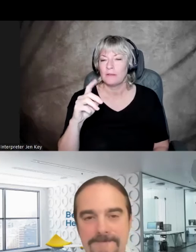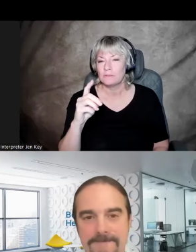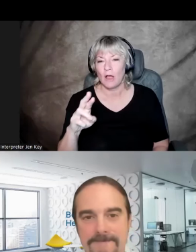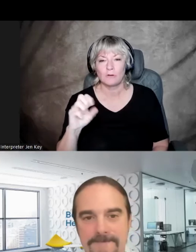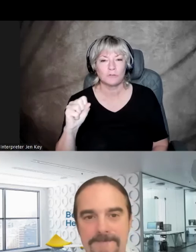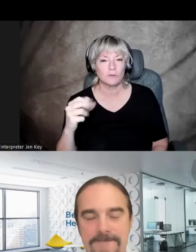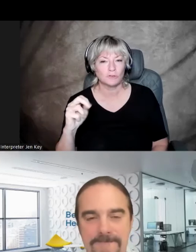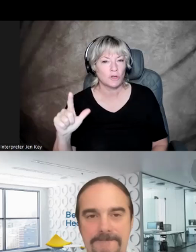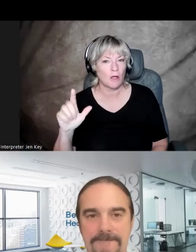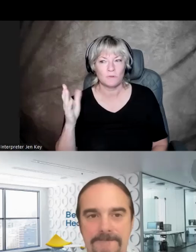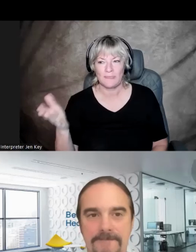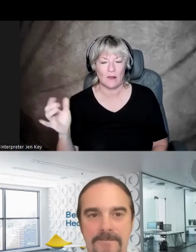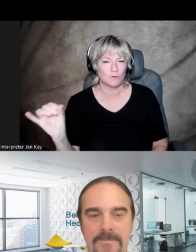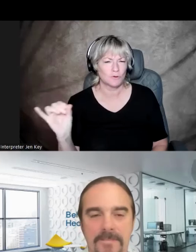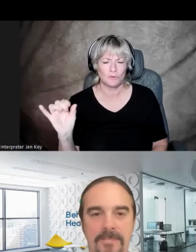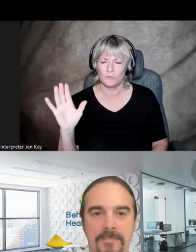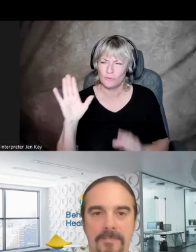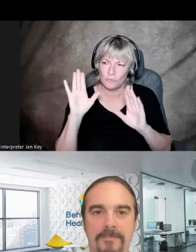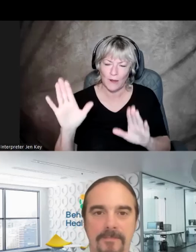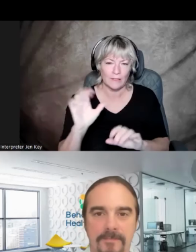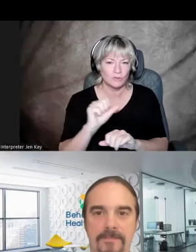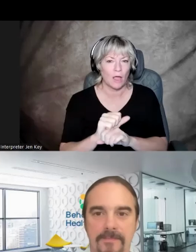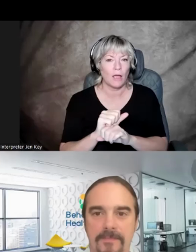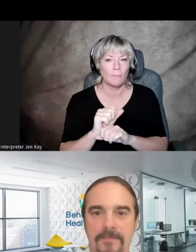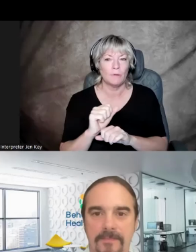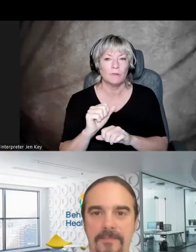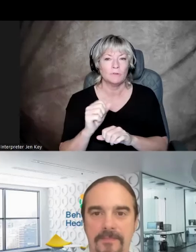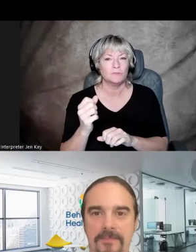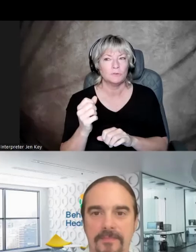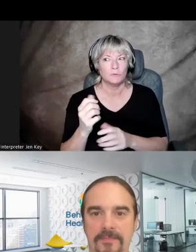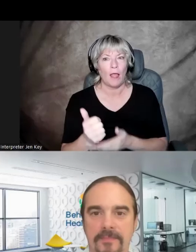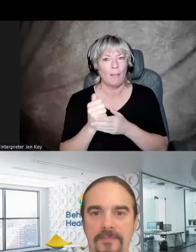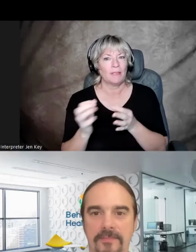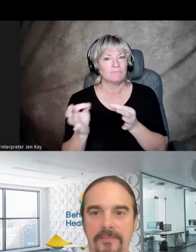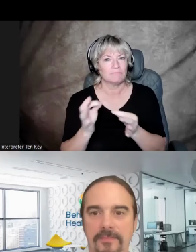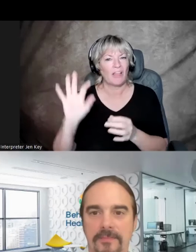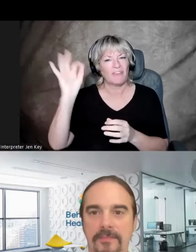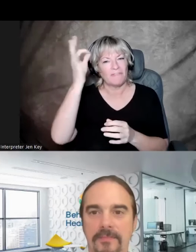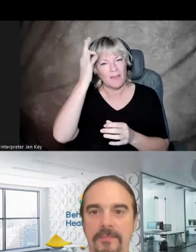all just did a super job, really bringing the federal perspective. So thank you for that.